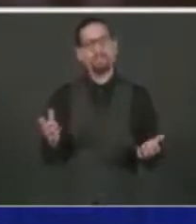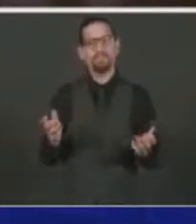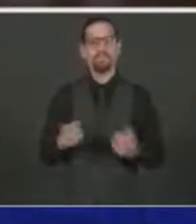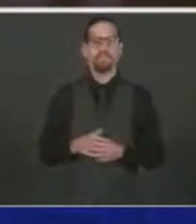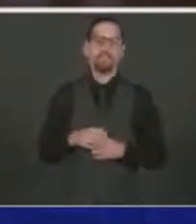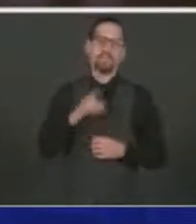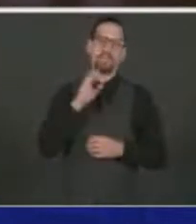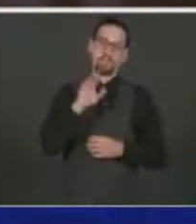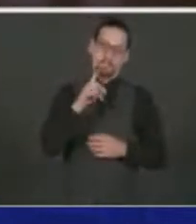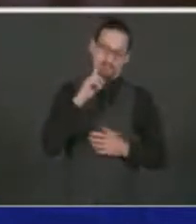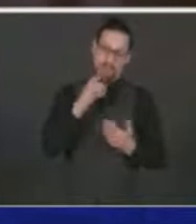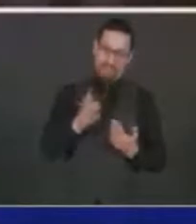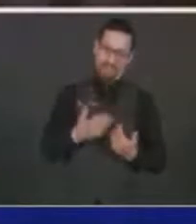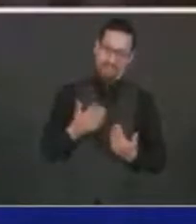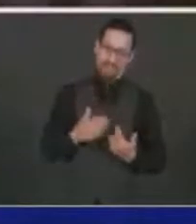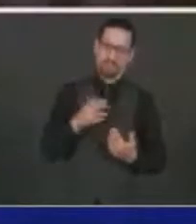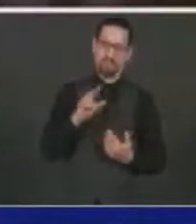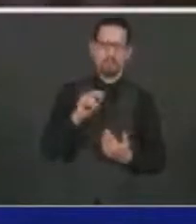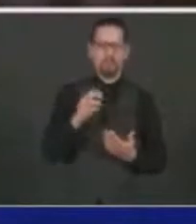it's really hard.